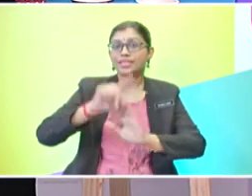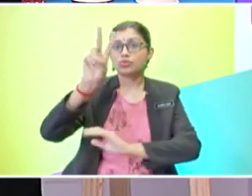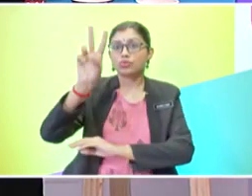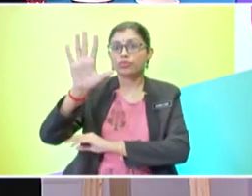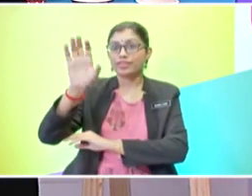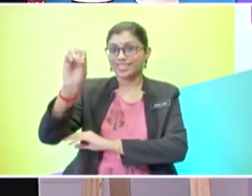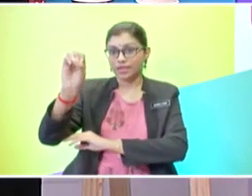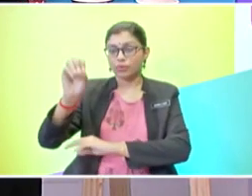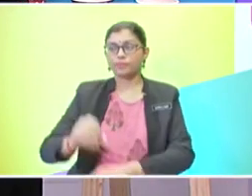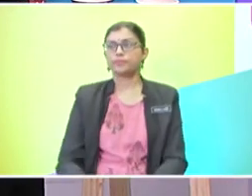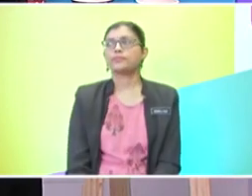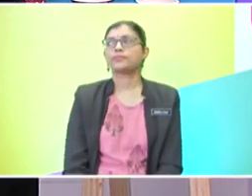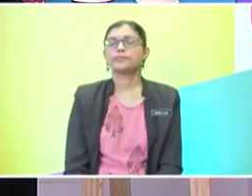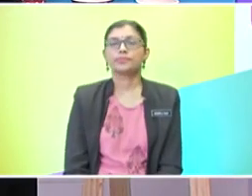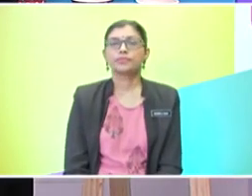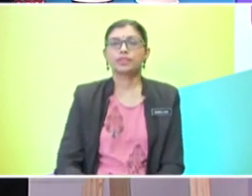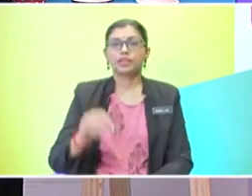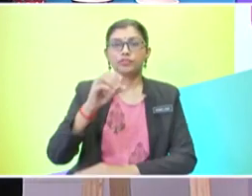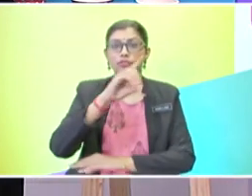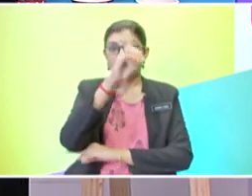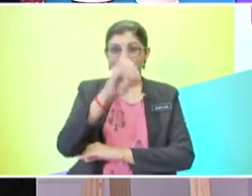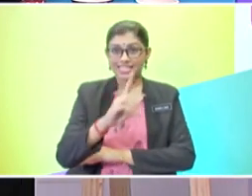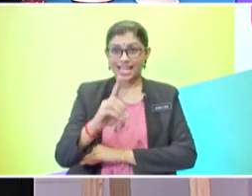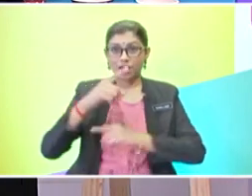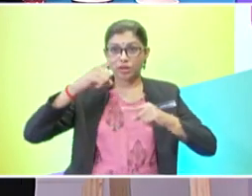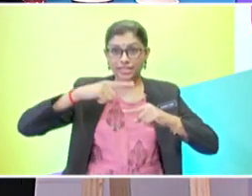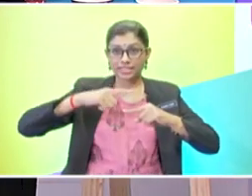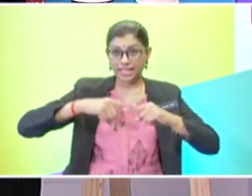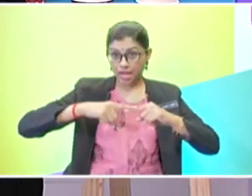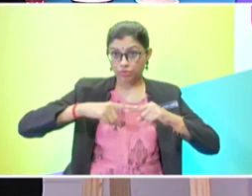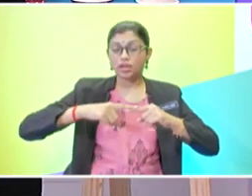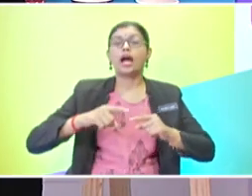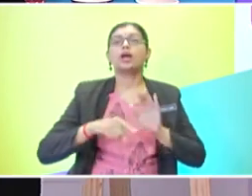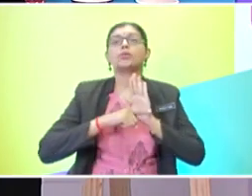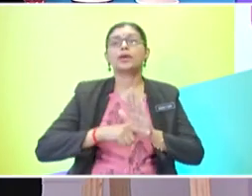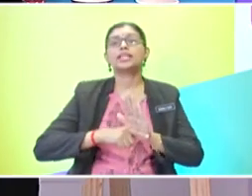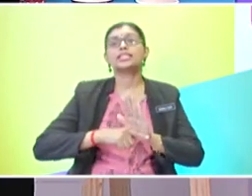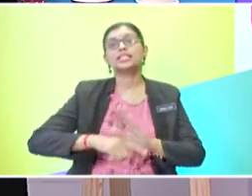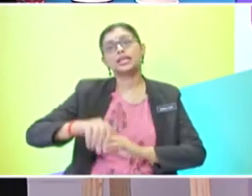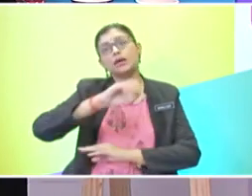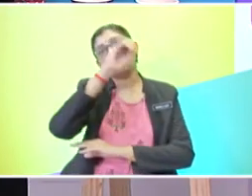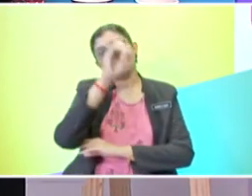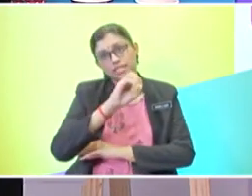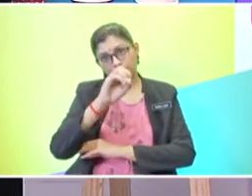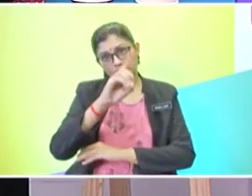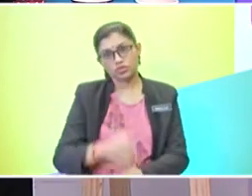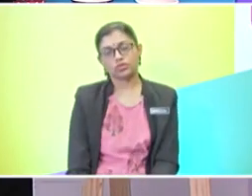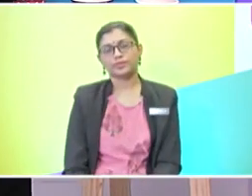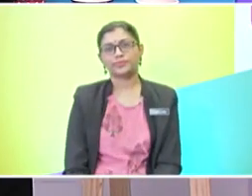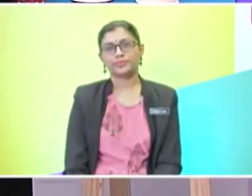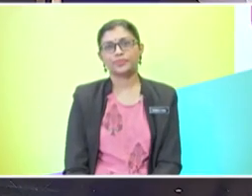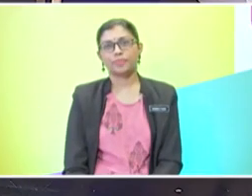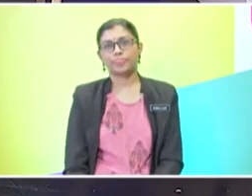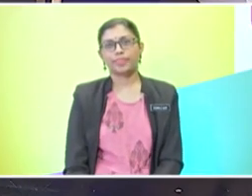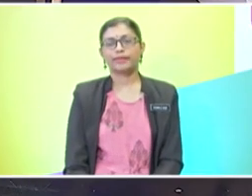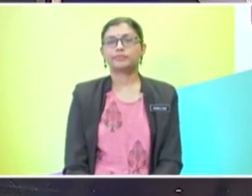discount, you have to find how much is the percentage. And then only you have to deduct from the total amount that you have to pay. You got it, Sean? So